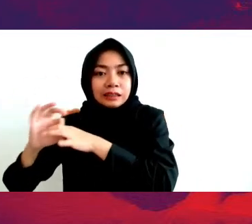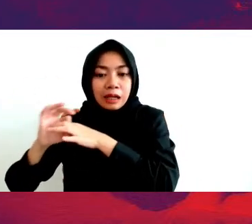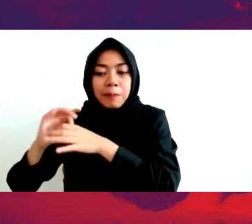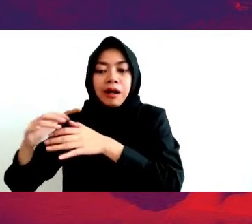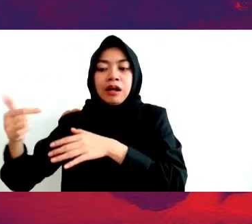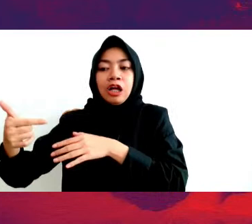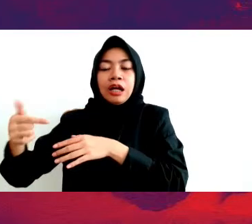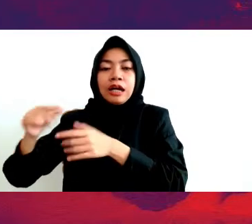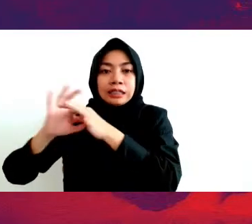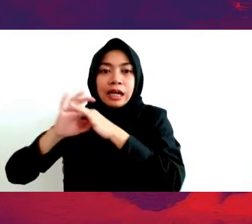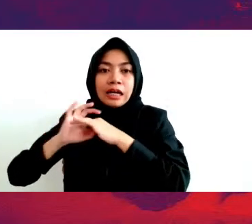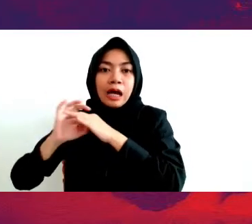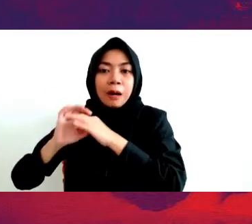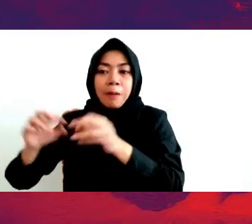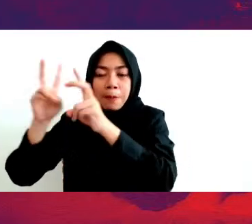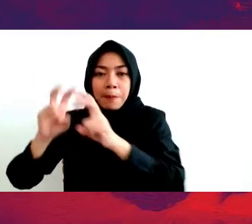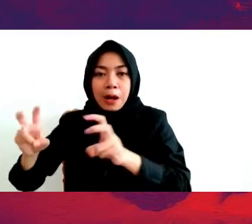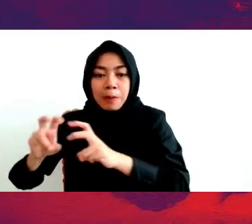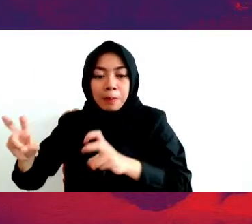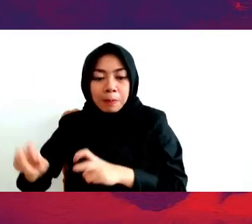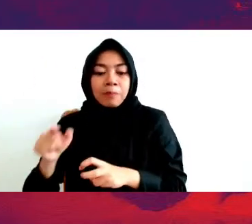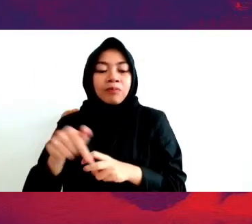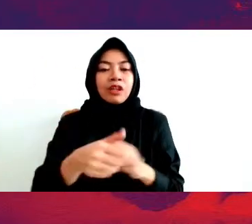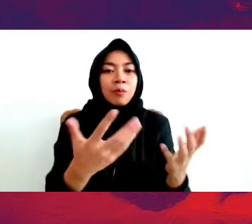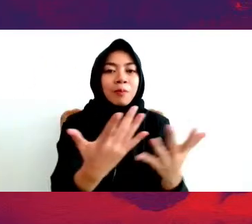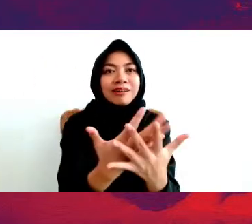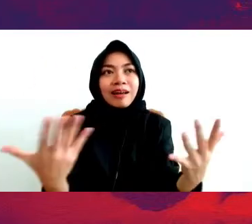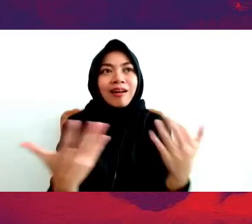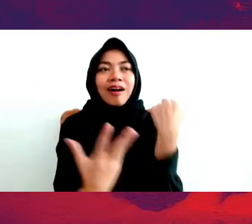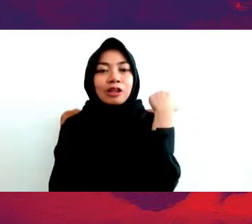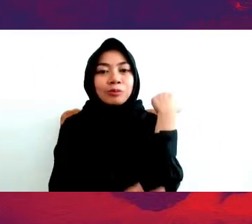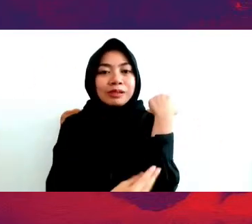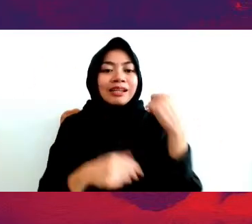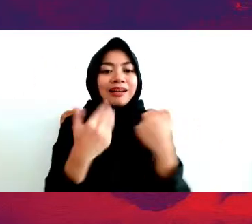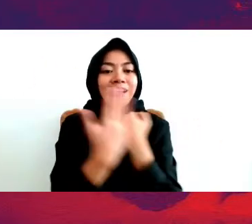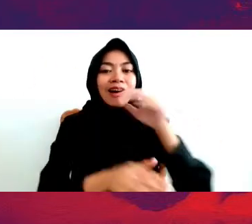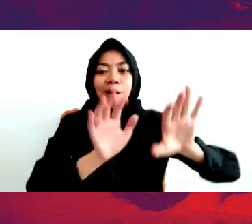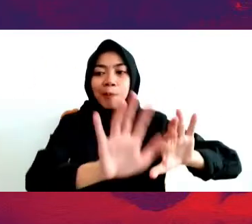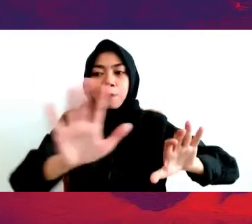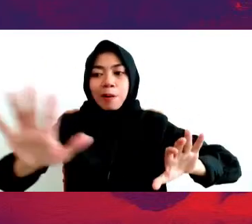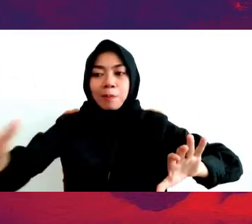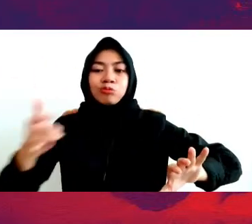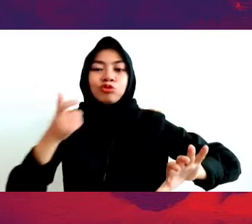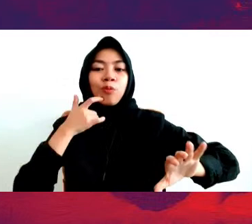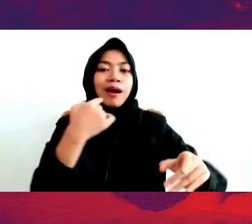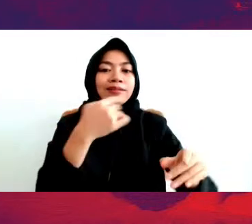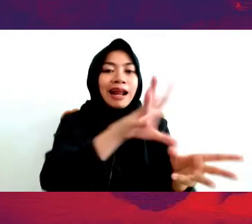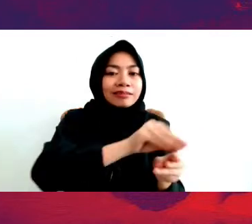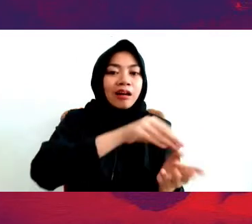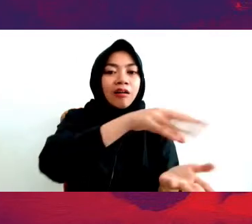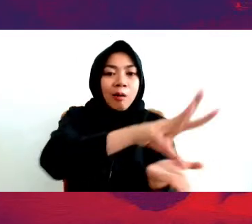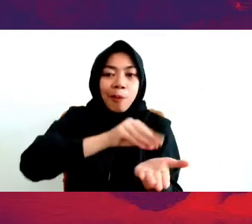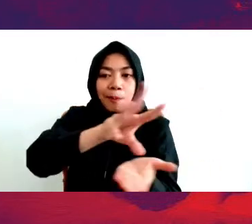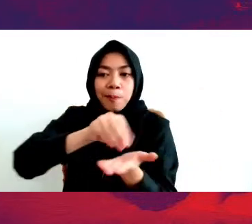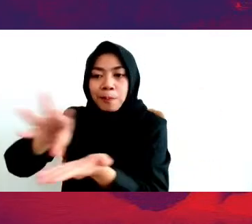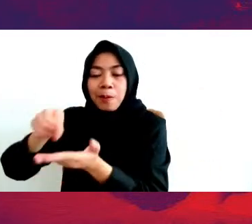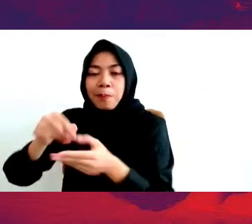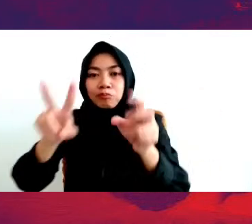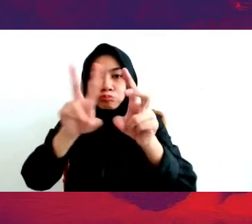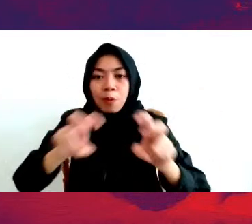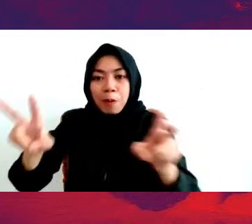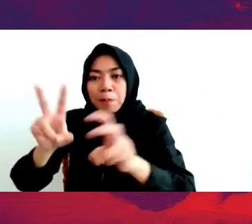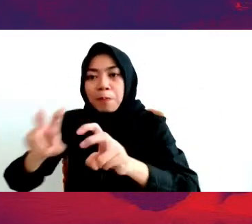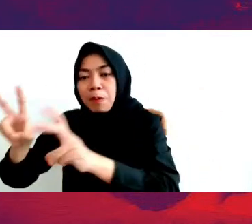to construct a measure that compares across countries. But do keep in mind